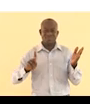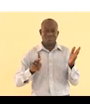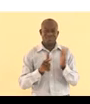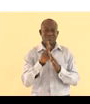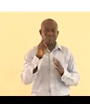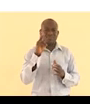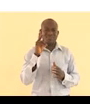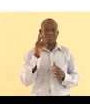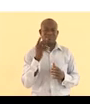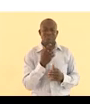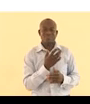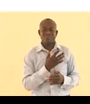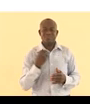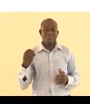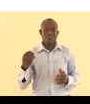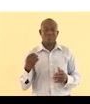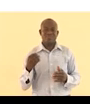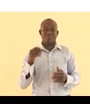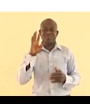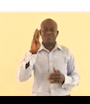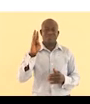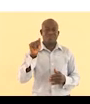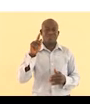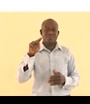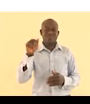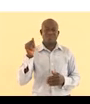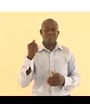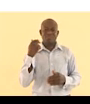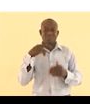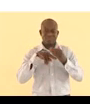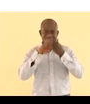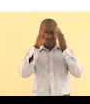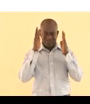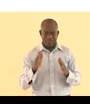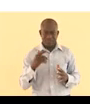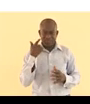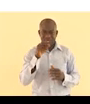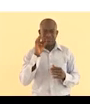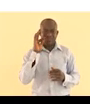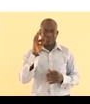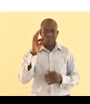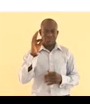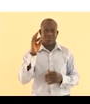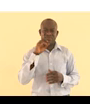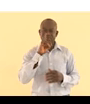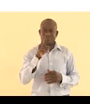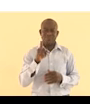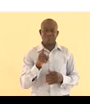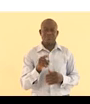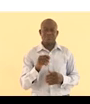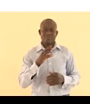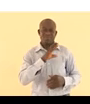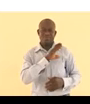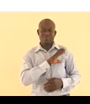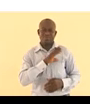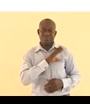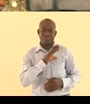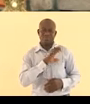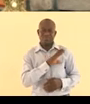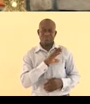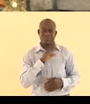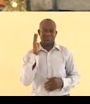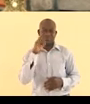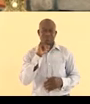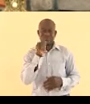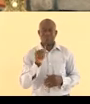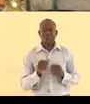kill and banish the prophet who preaches truth so that their consciences may not be disturbed. Because each time